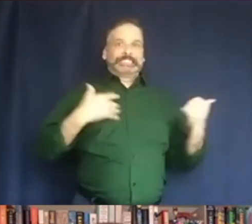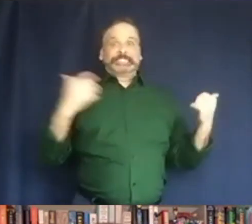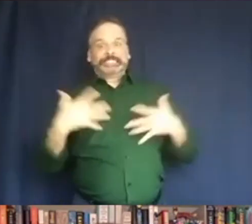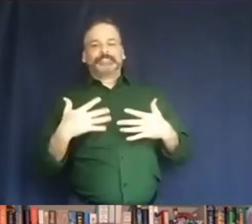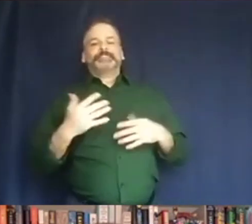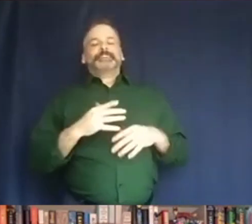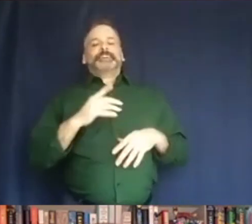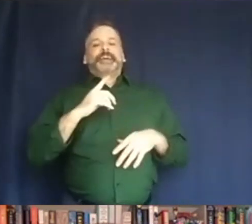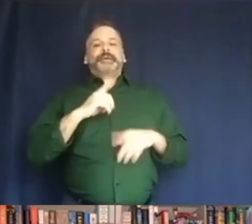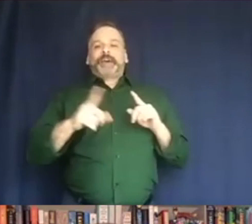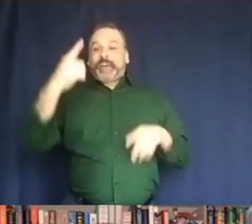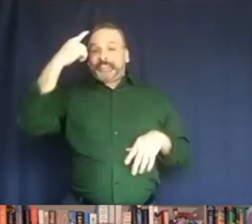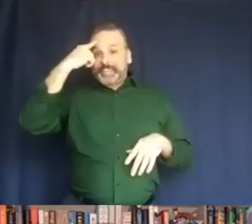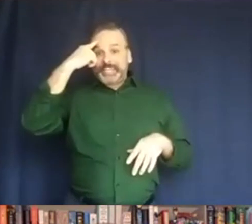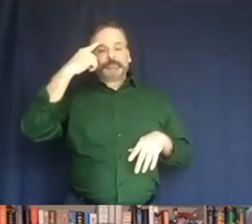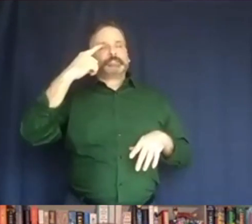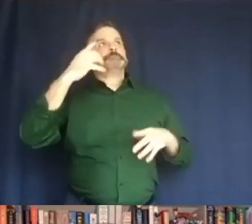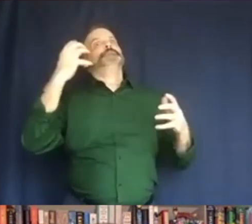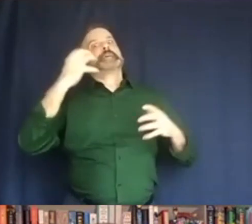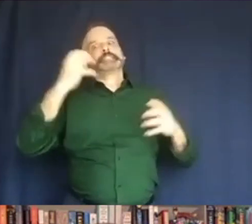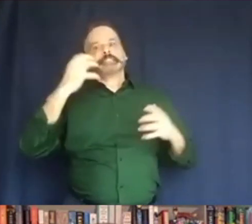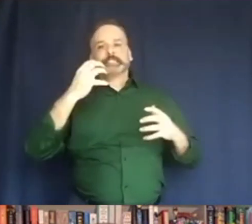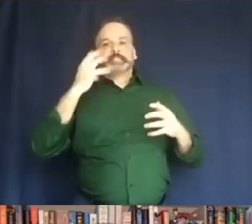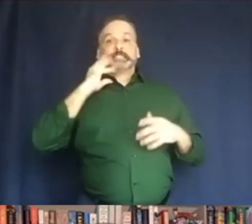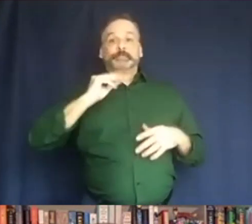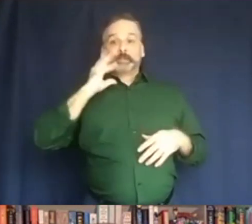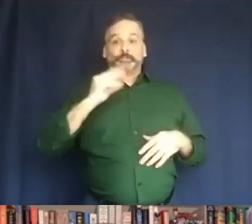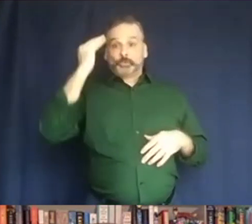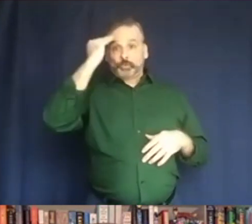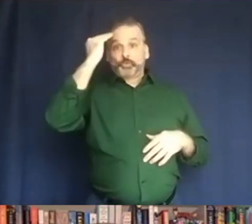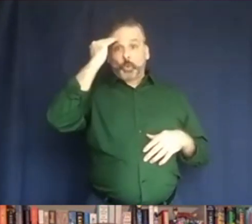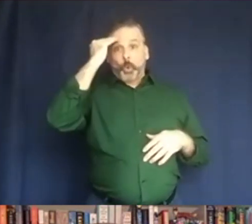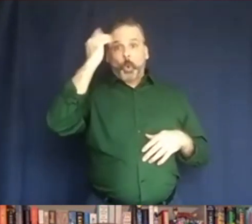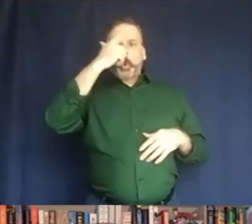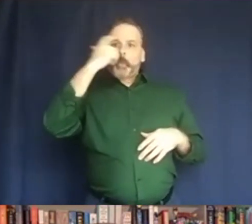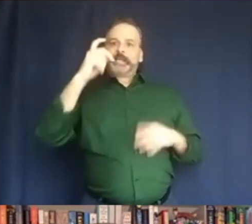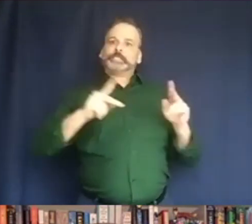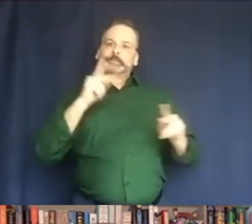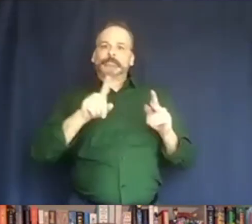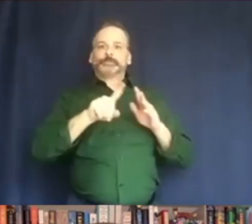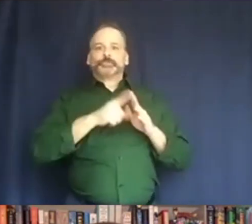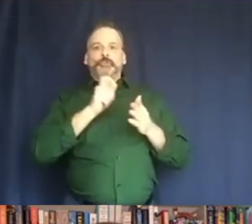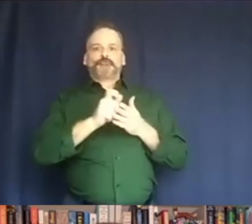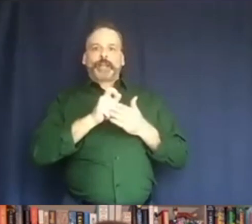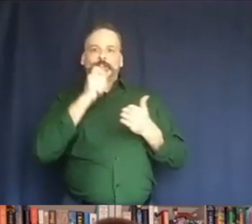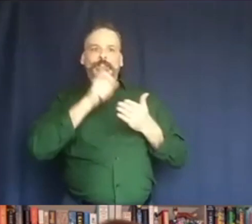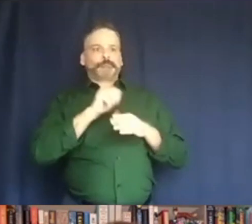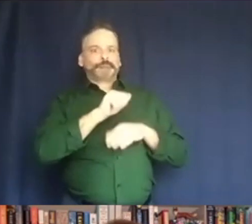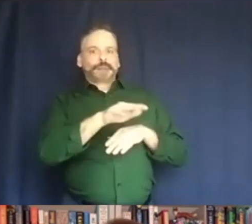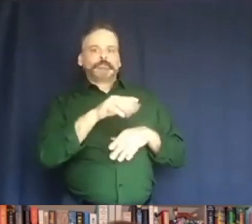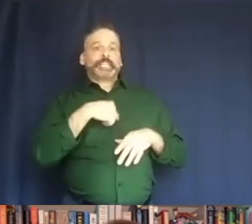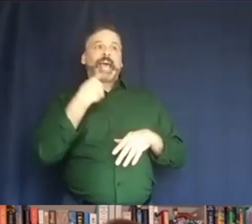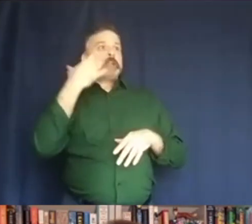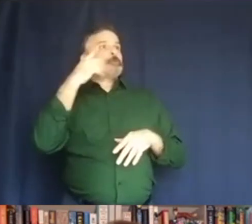I think it was an amazing, amazing experience to know that, you know, because when people start writing to you and start saying, you know, I don't know